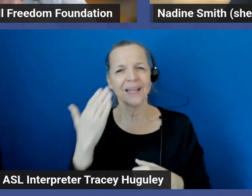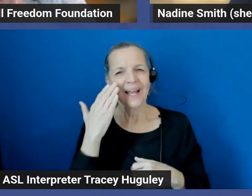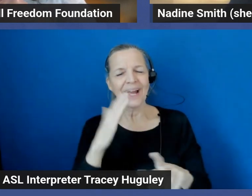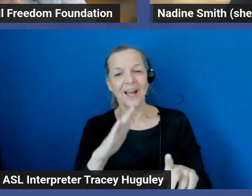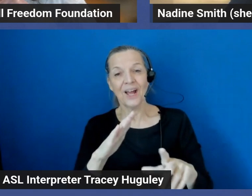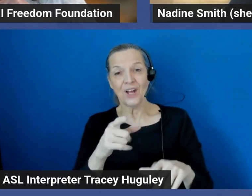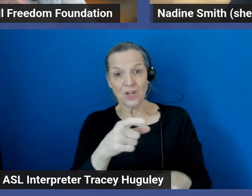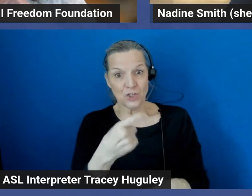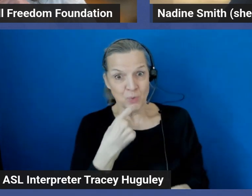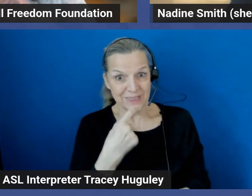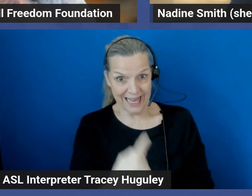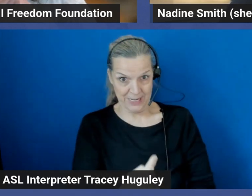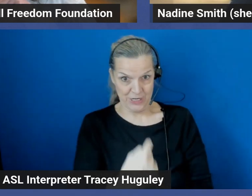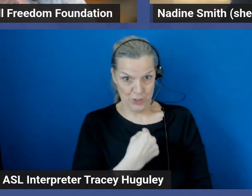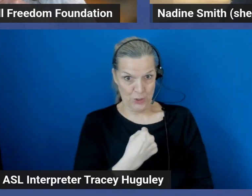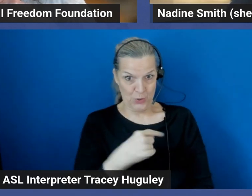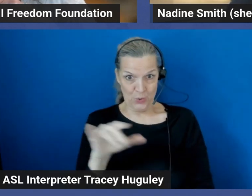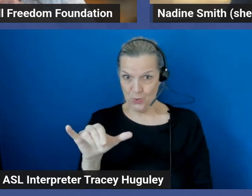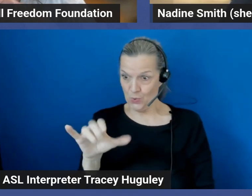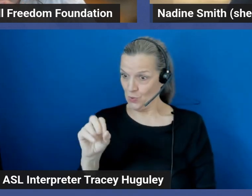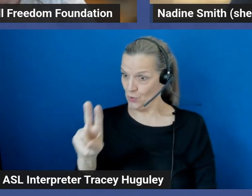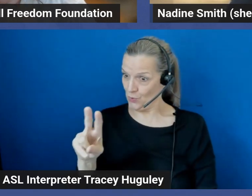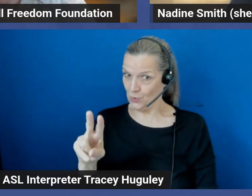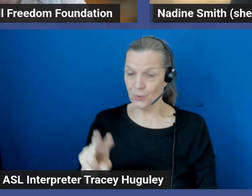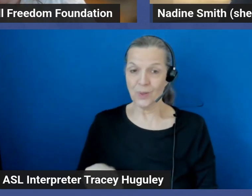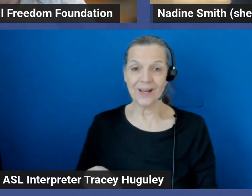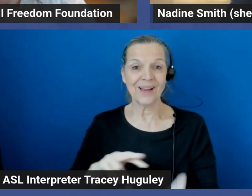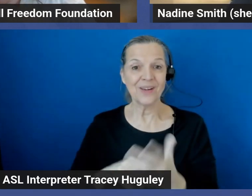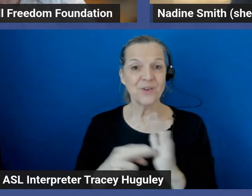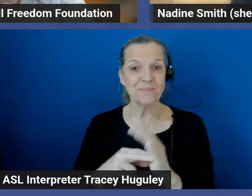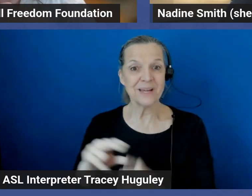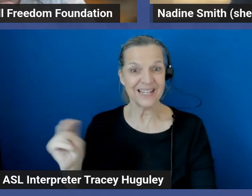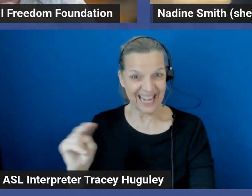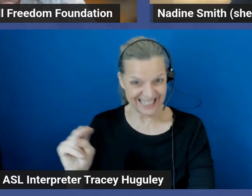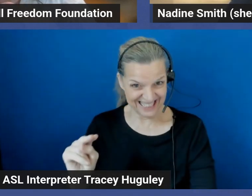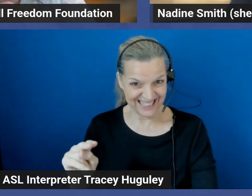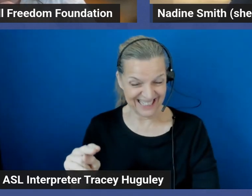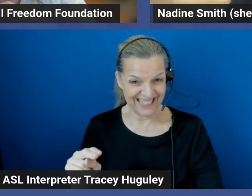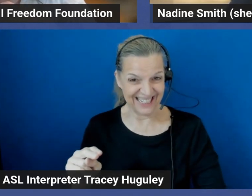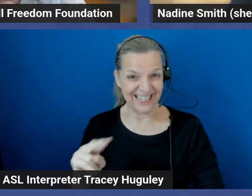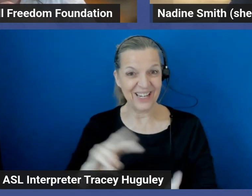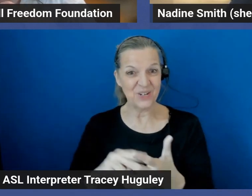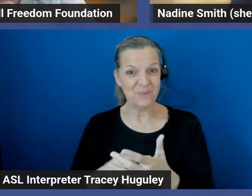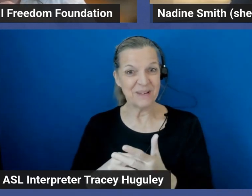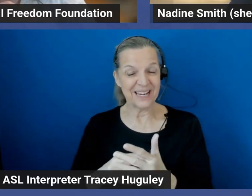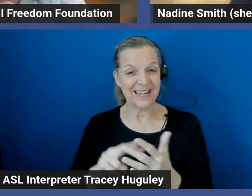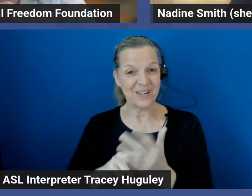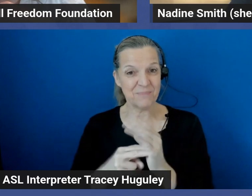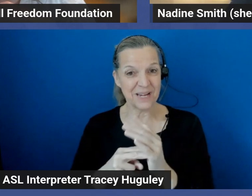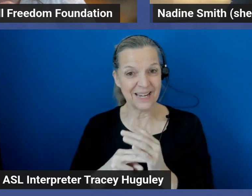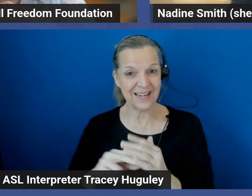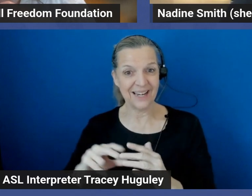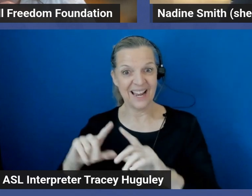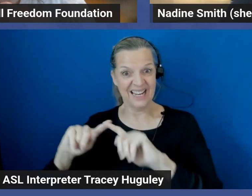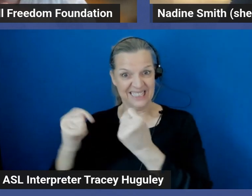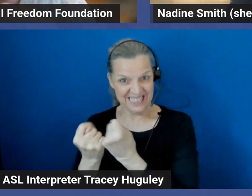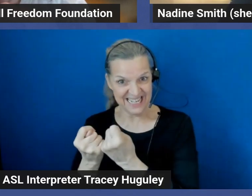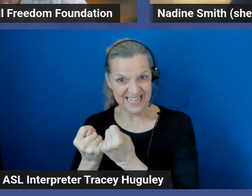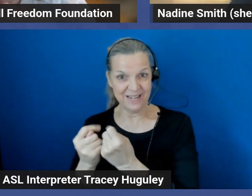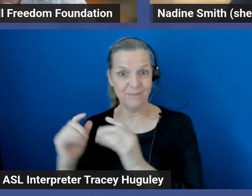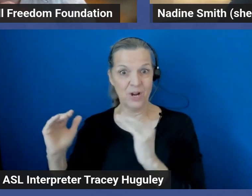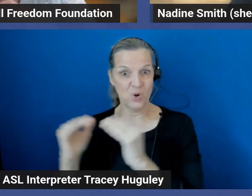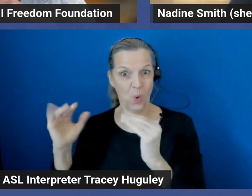say you and you say Nadine, you are actually talking about the incredible team that is Equality